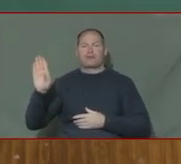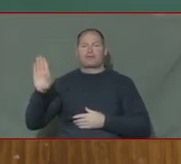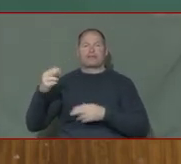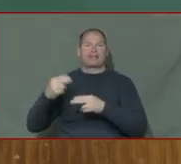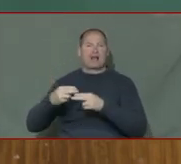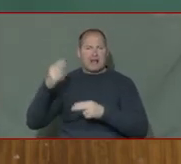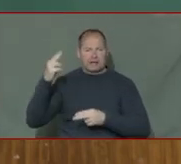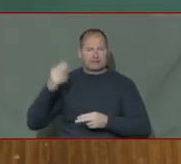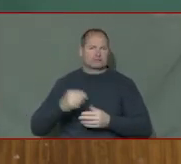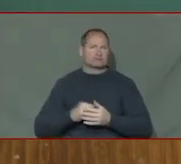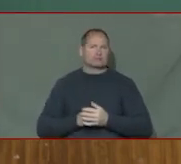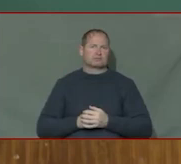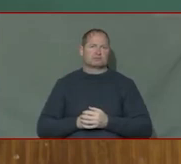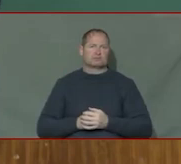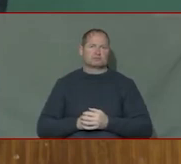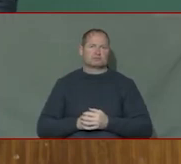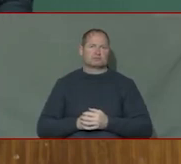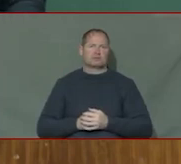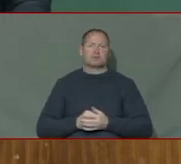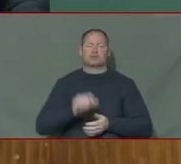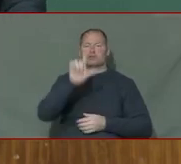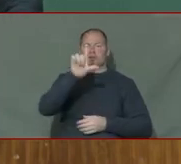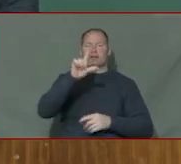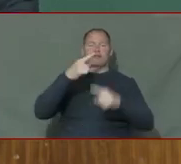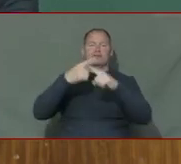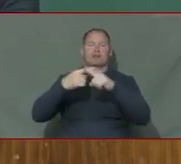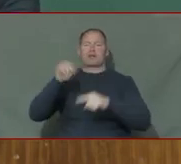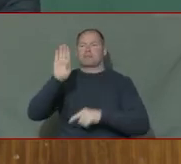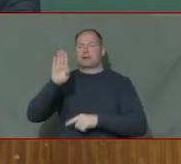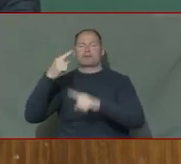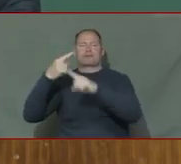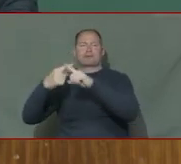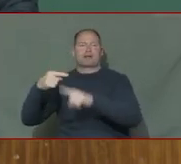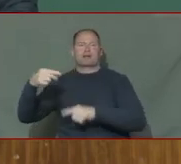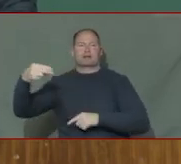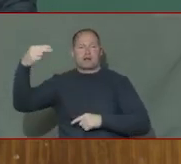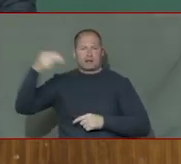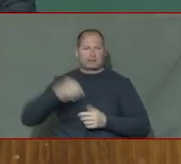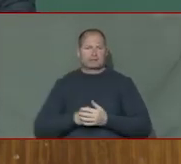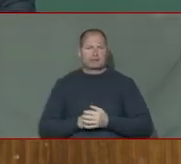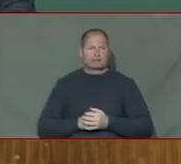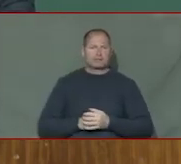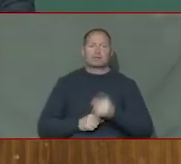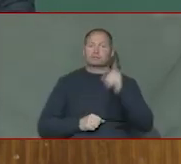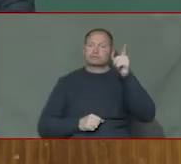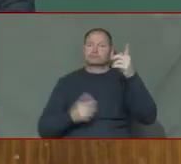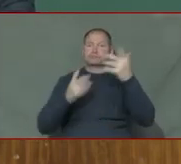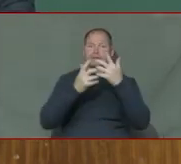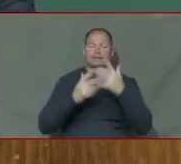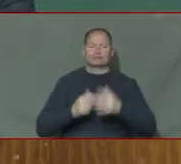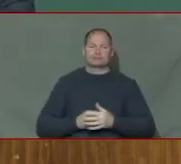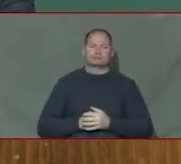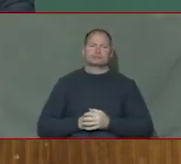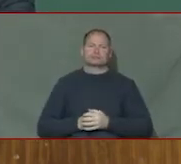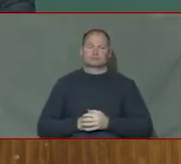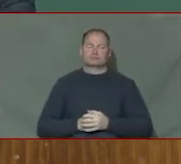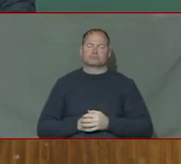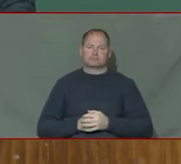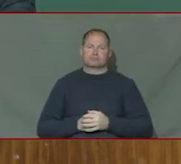times breadth times height, the volume of a rectangular prism. Volume is equal to 1/3 pi r squared times